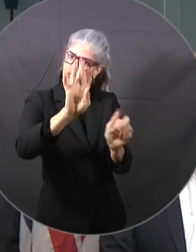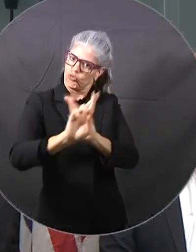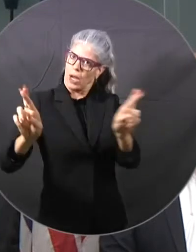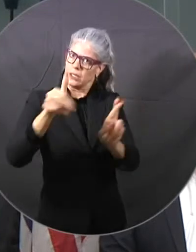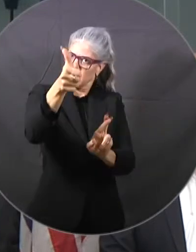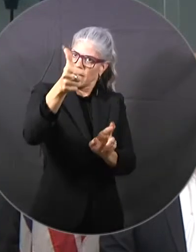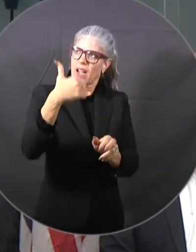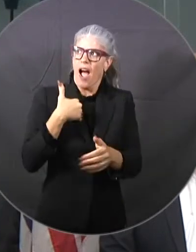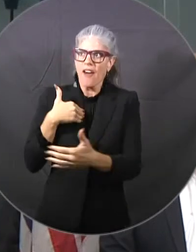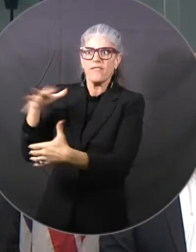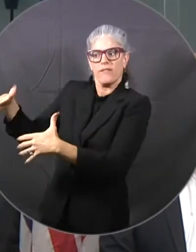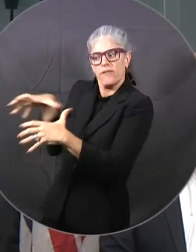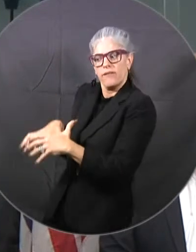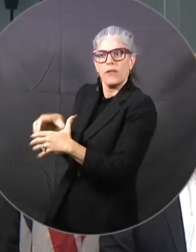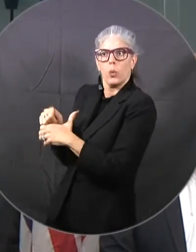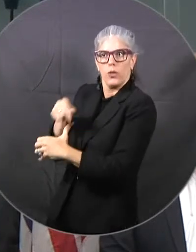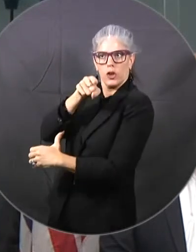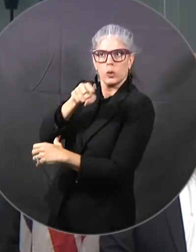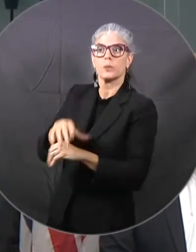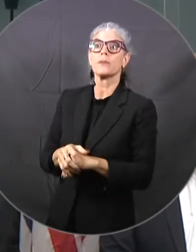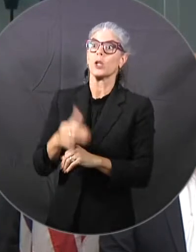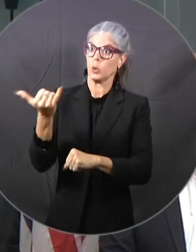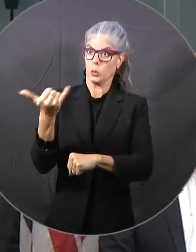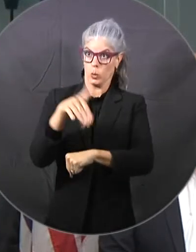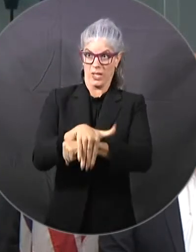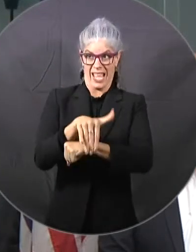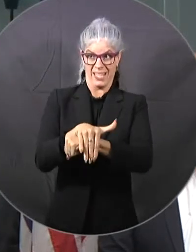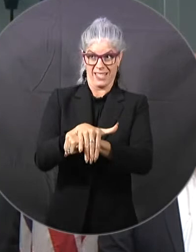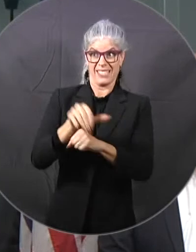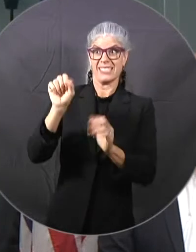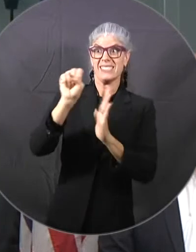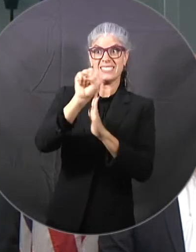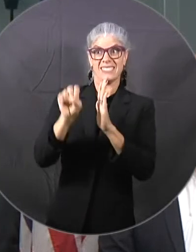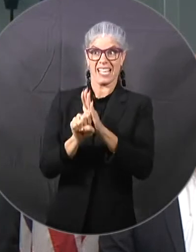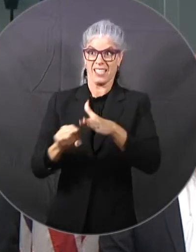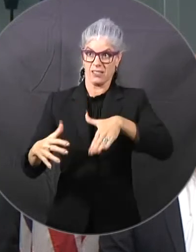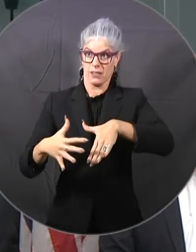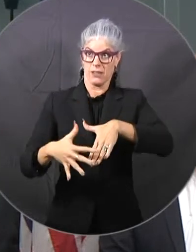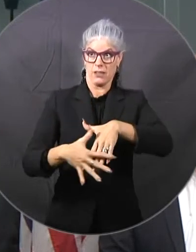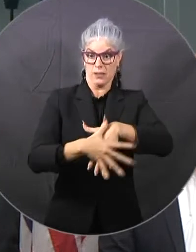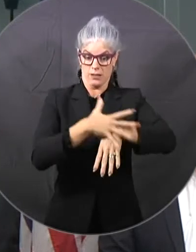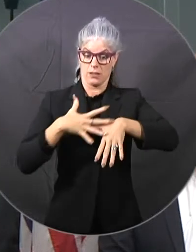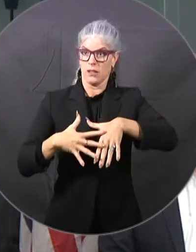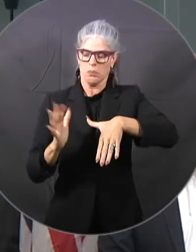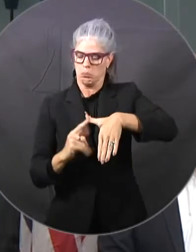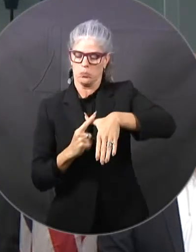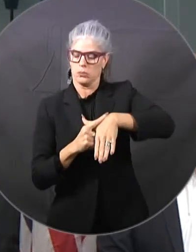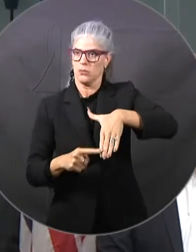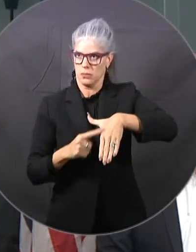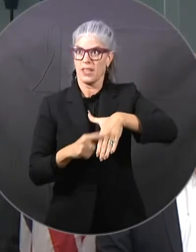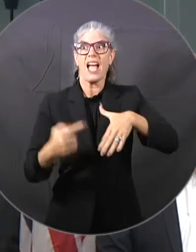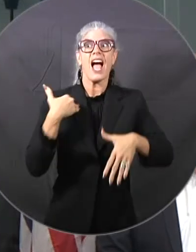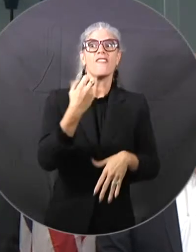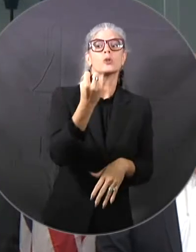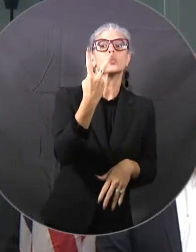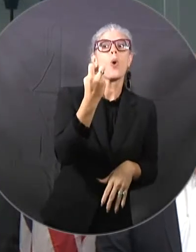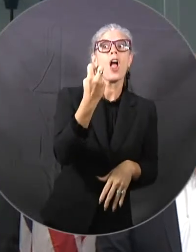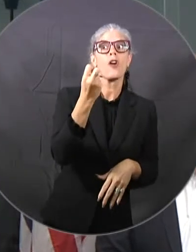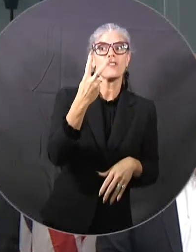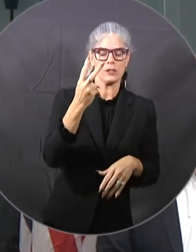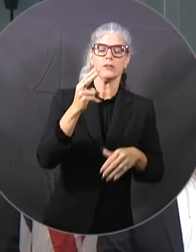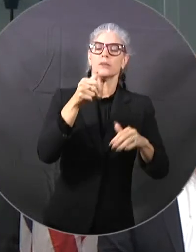throughout the state opening tonight, and at least 11 more are expected to open tomorrow. And pretty much any county that issues